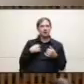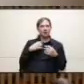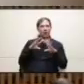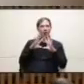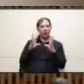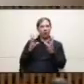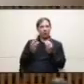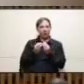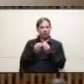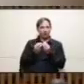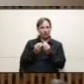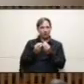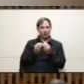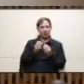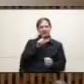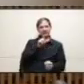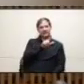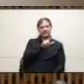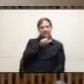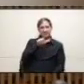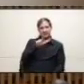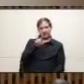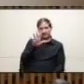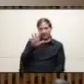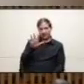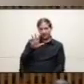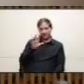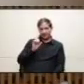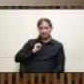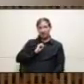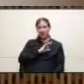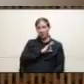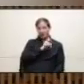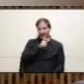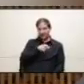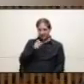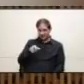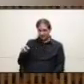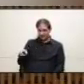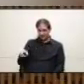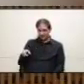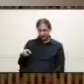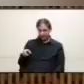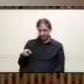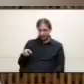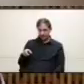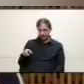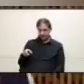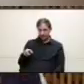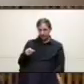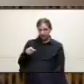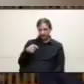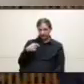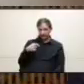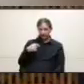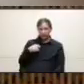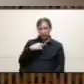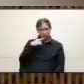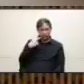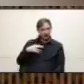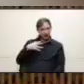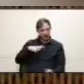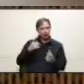because we've got 775 employees, and it's something that we really want to